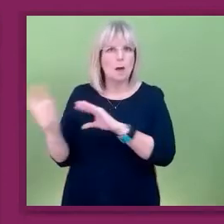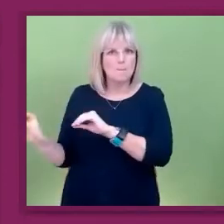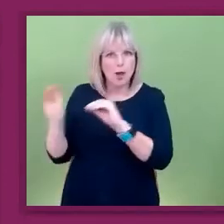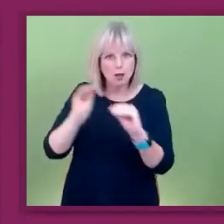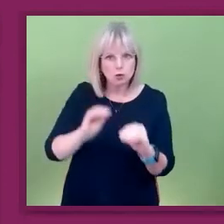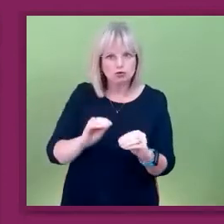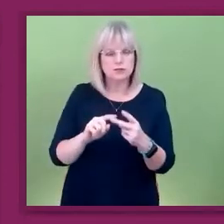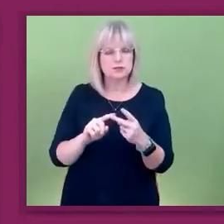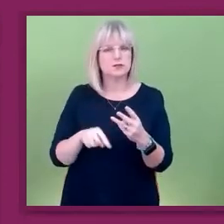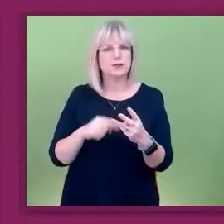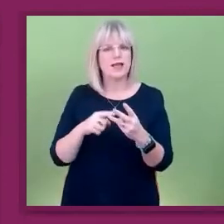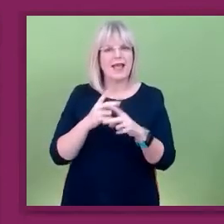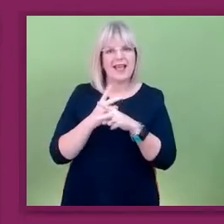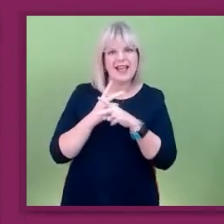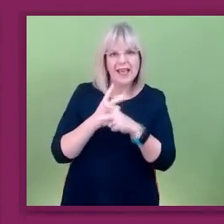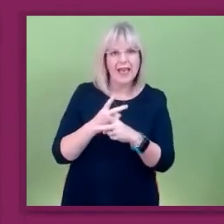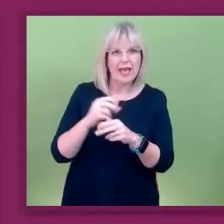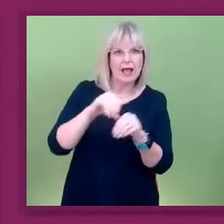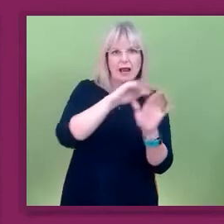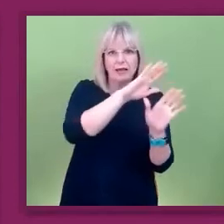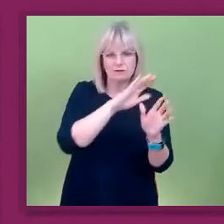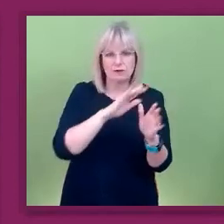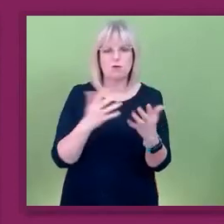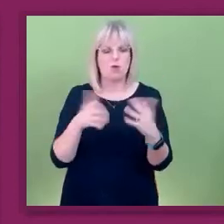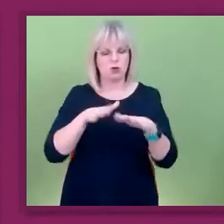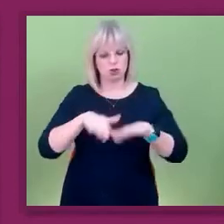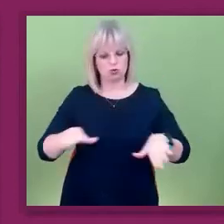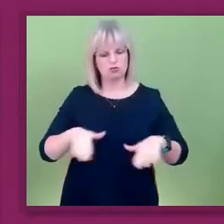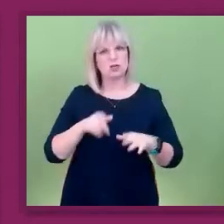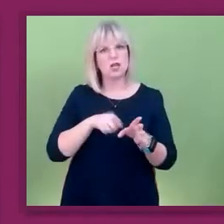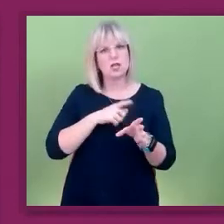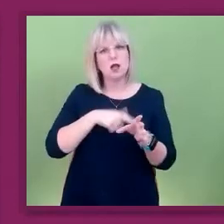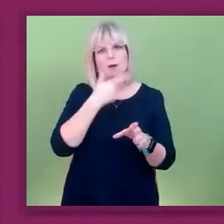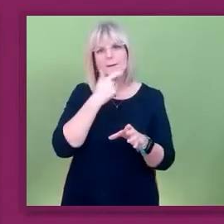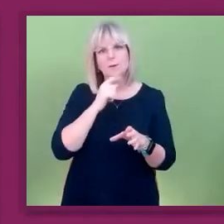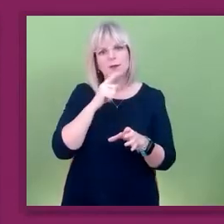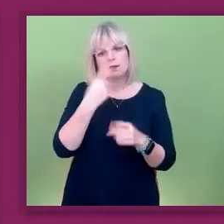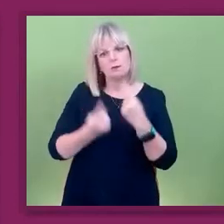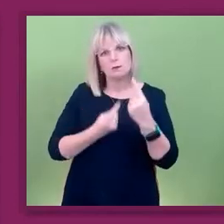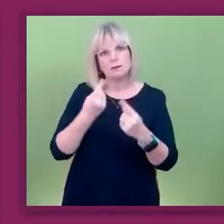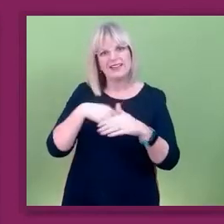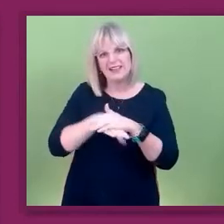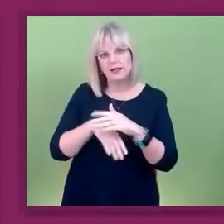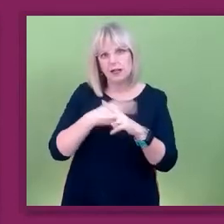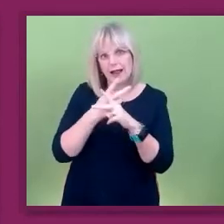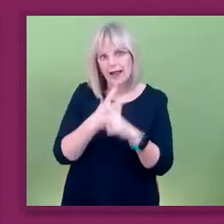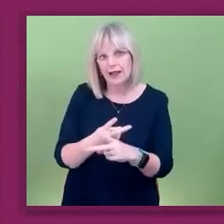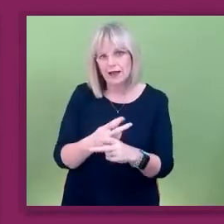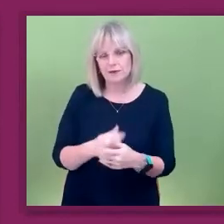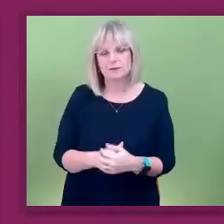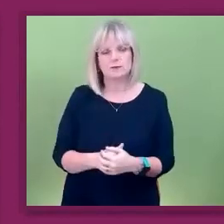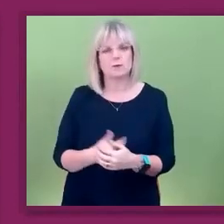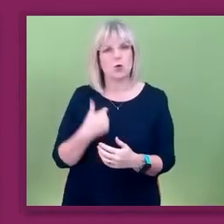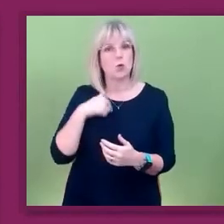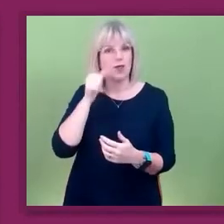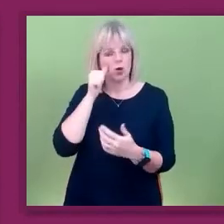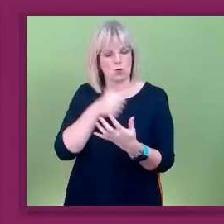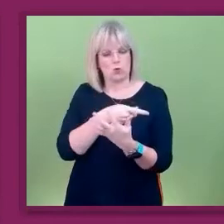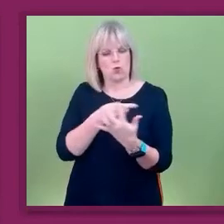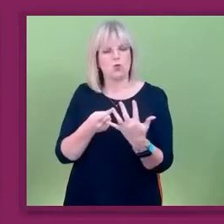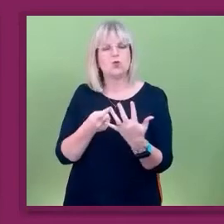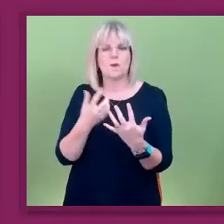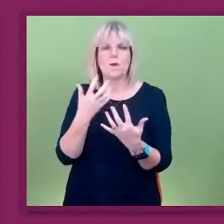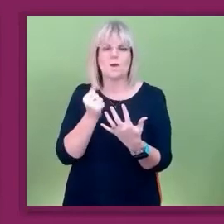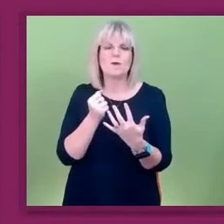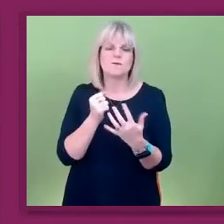and children and young people who are in care. And that's because we know that these are groups of individuals who experience society in